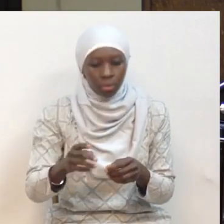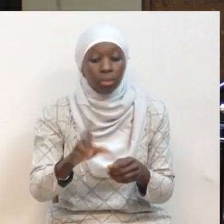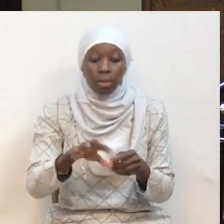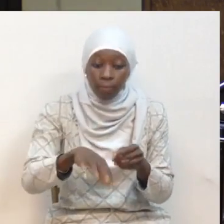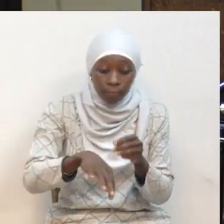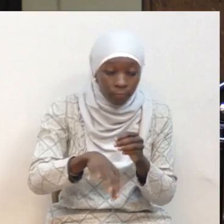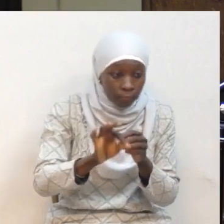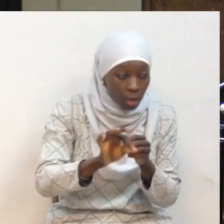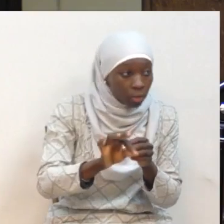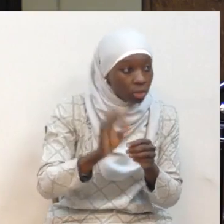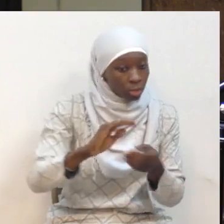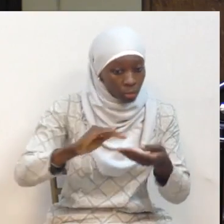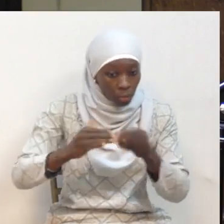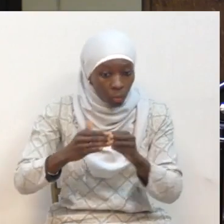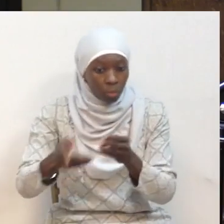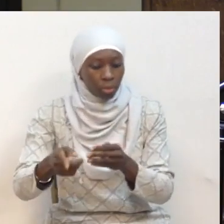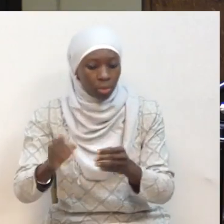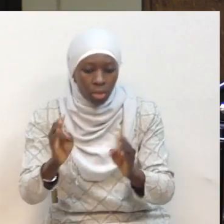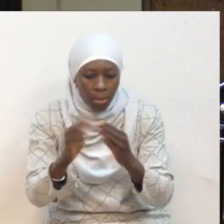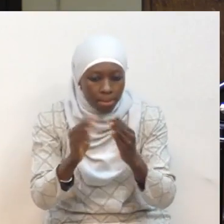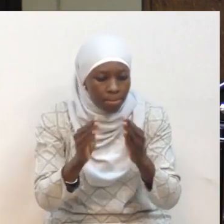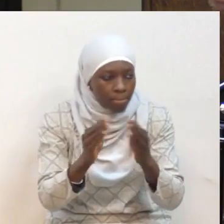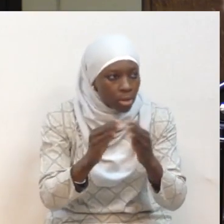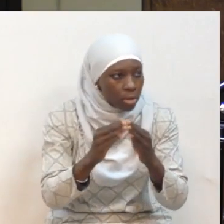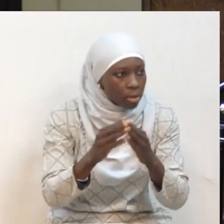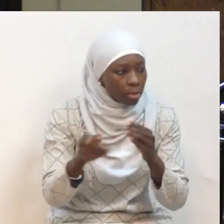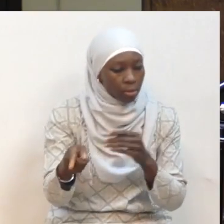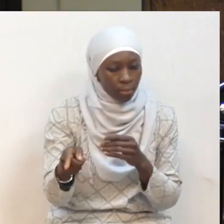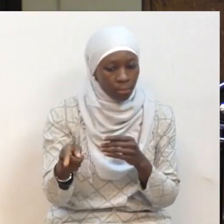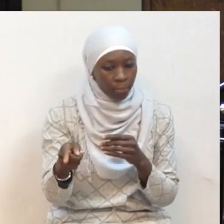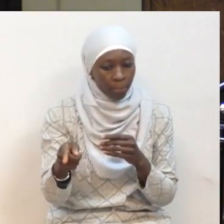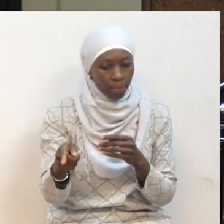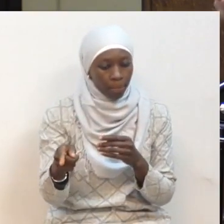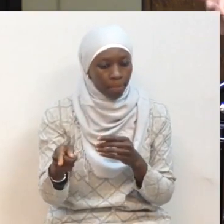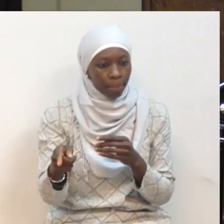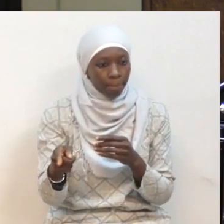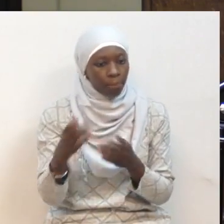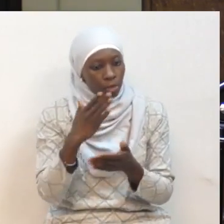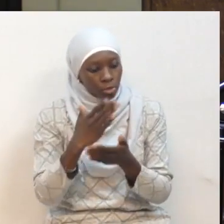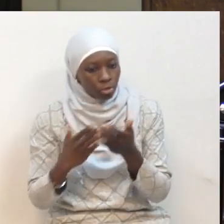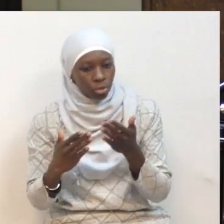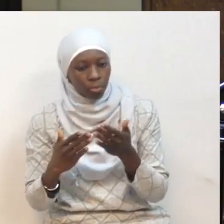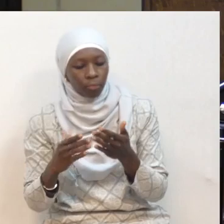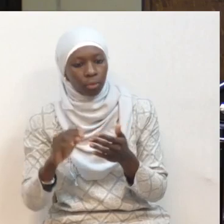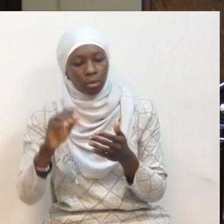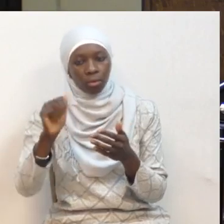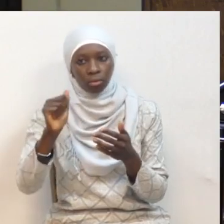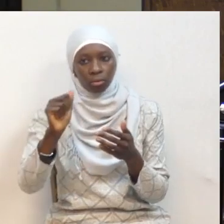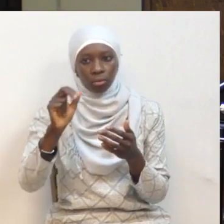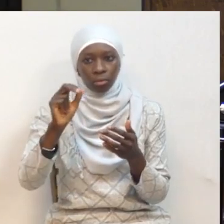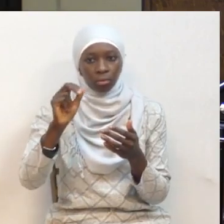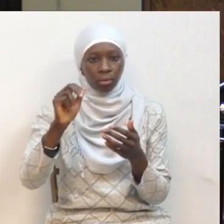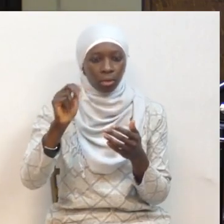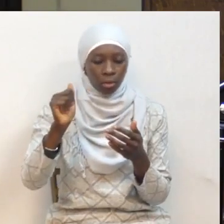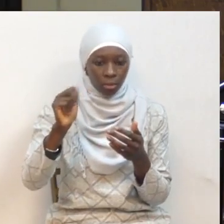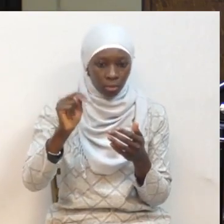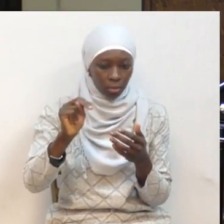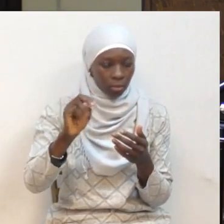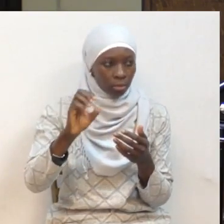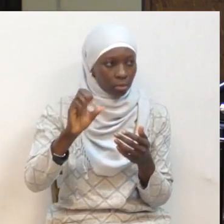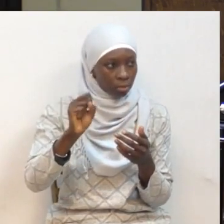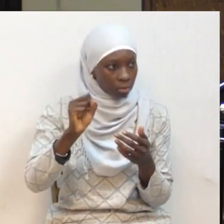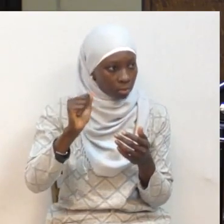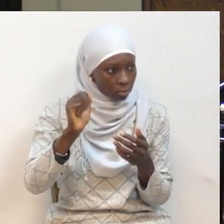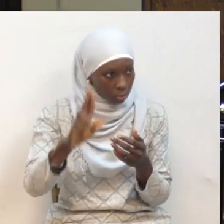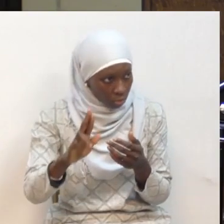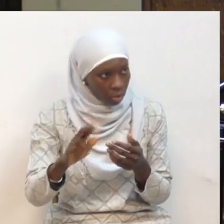meeting, Al-Aws, Al-Khazraj, Al-Ansar, some of the Muhajirin, everybody's meeting. And everybody's trying to nominate